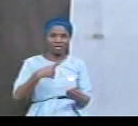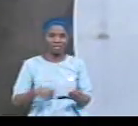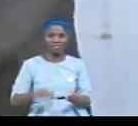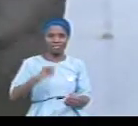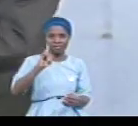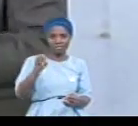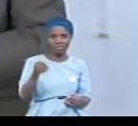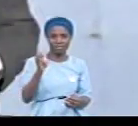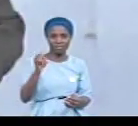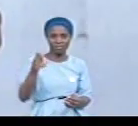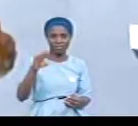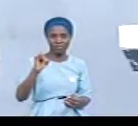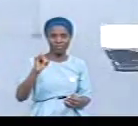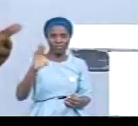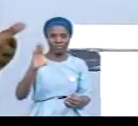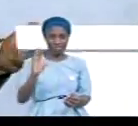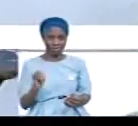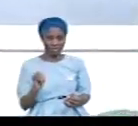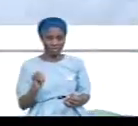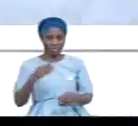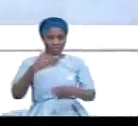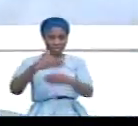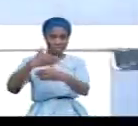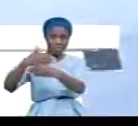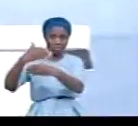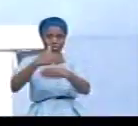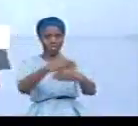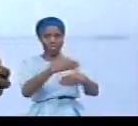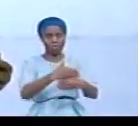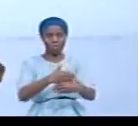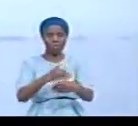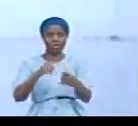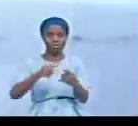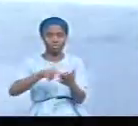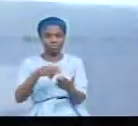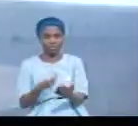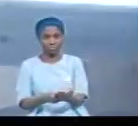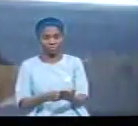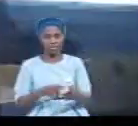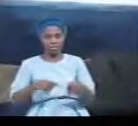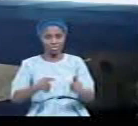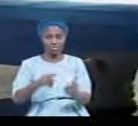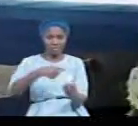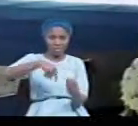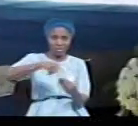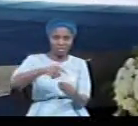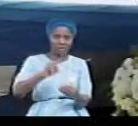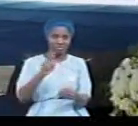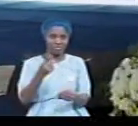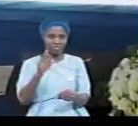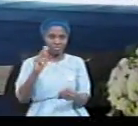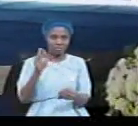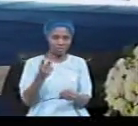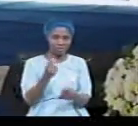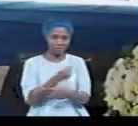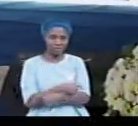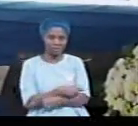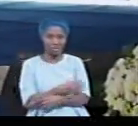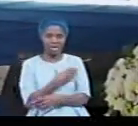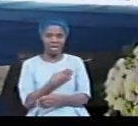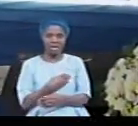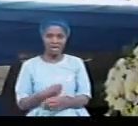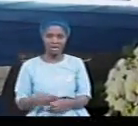to fall. And they went the first day, and they went around the second day, and the walls